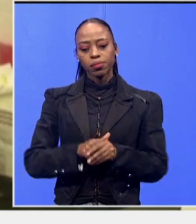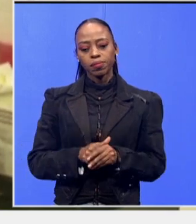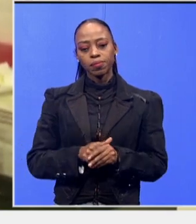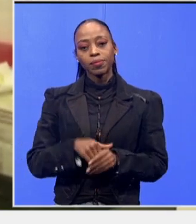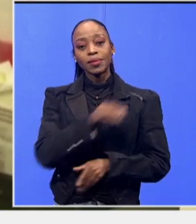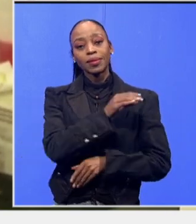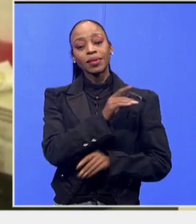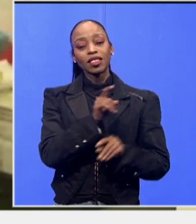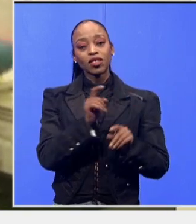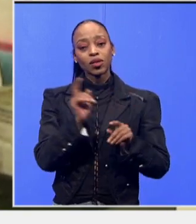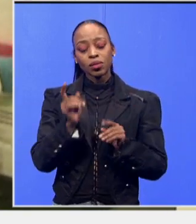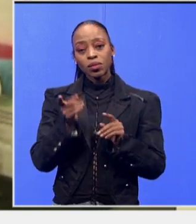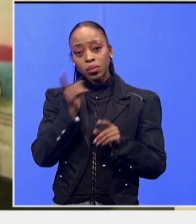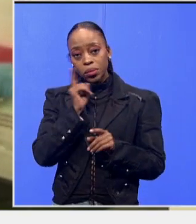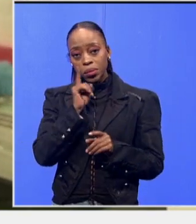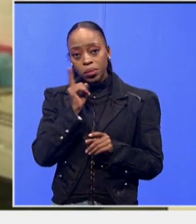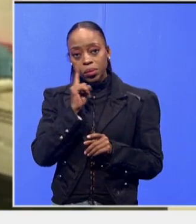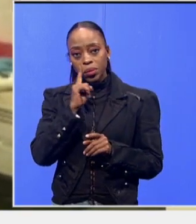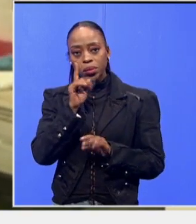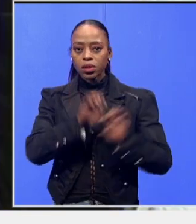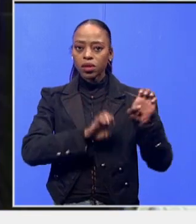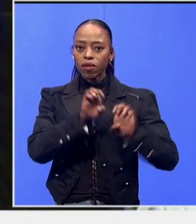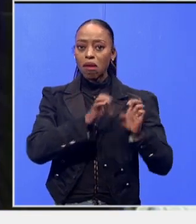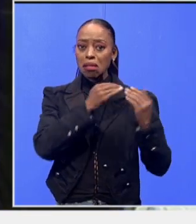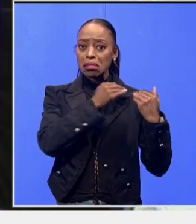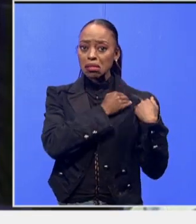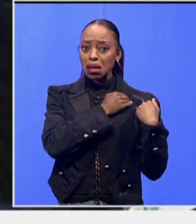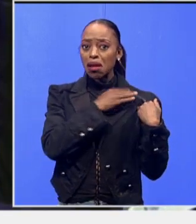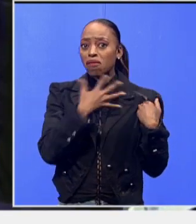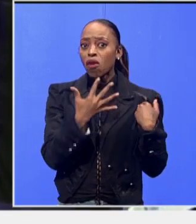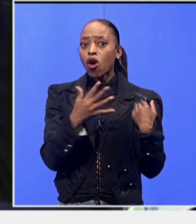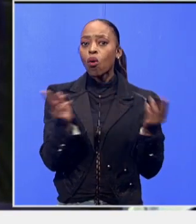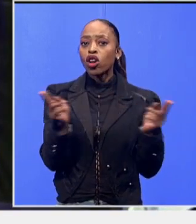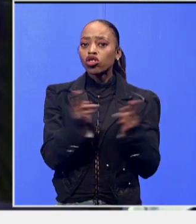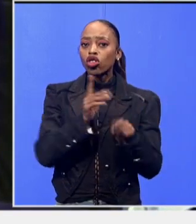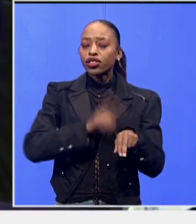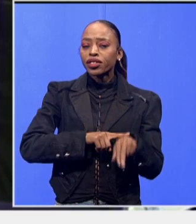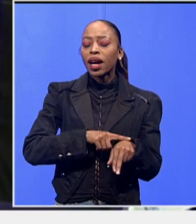clinical trials are evaluating the safety and efficacy of shorter regimens